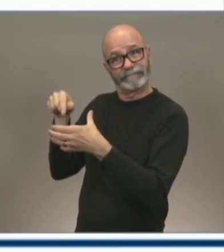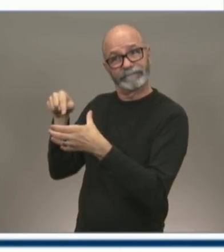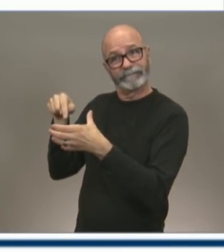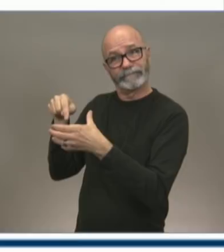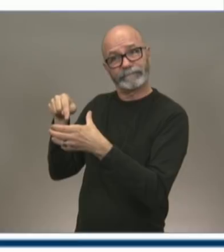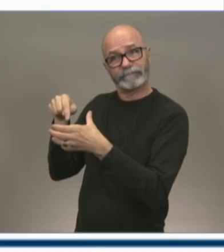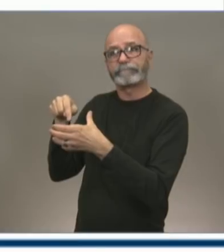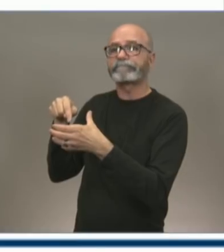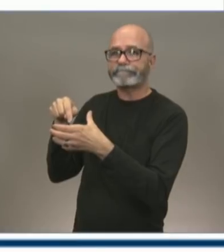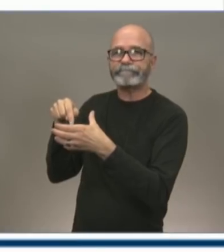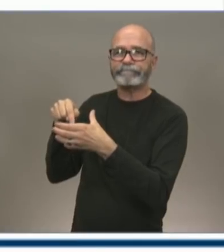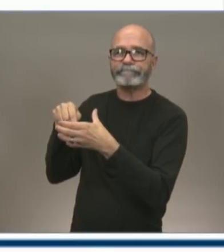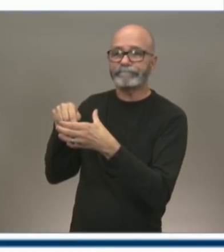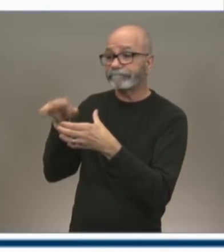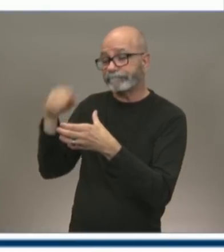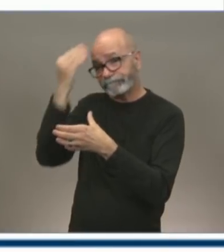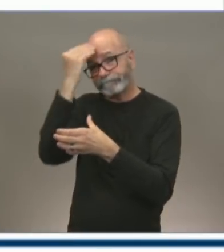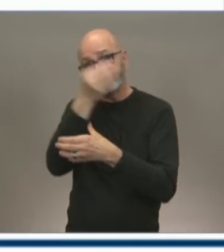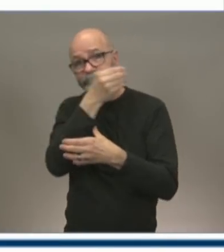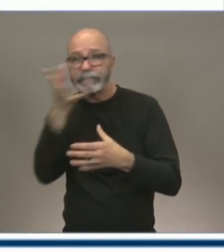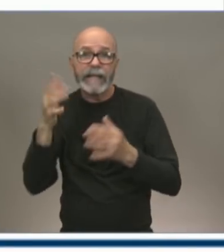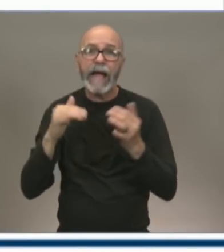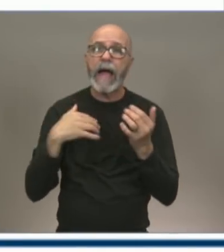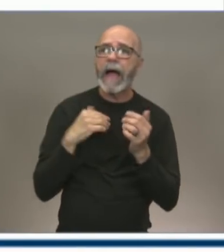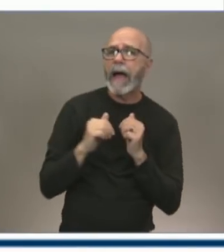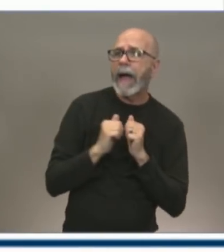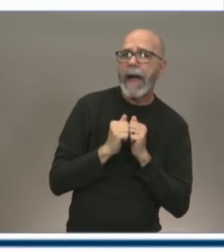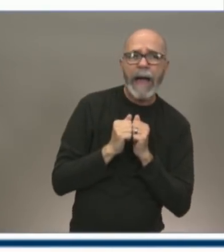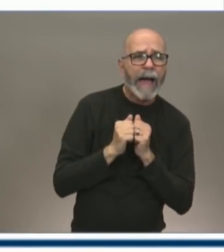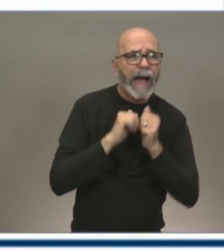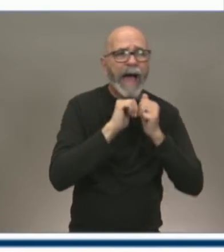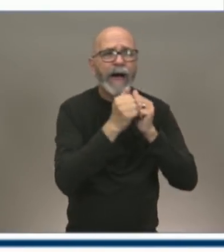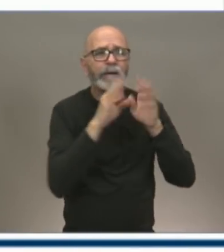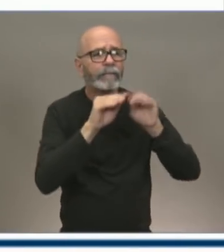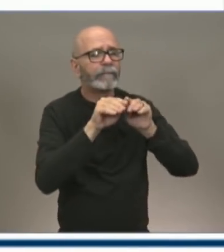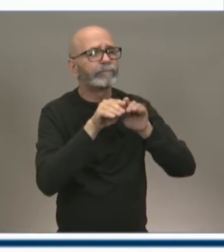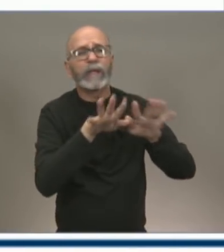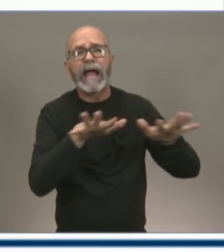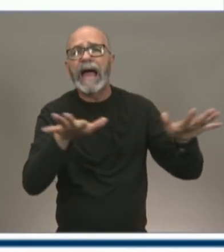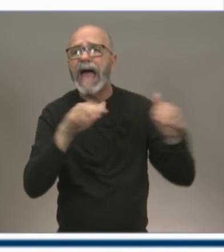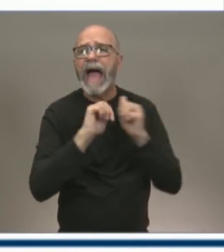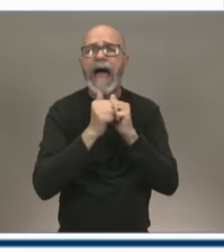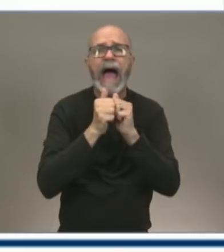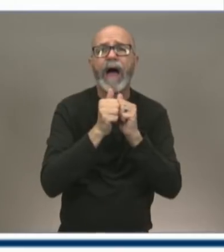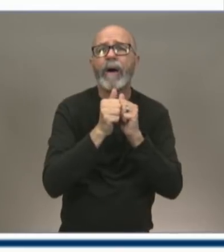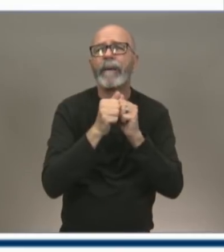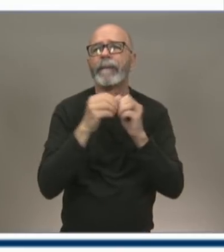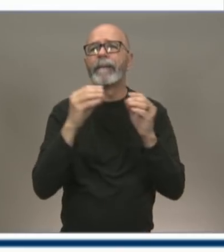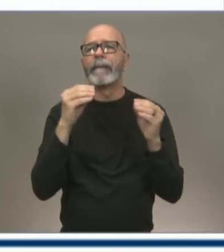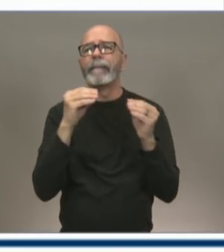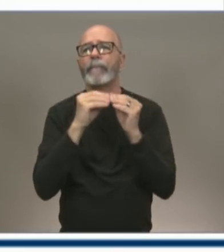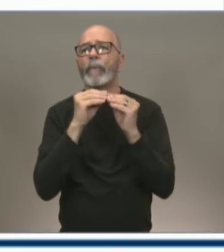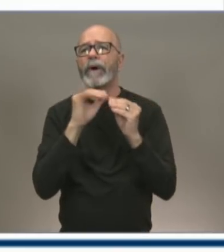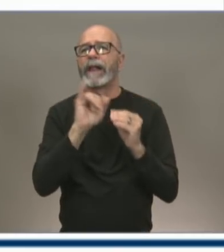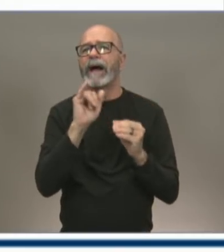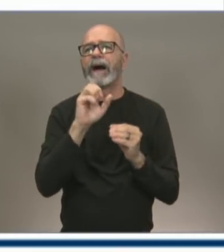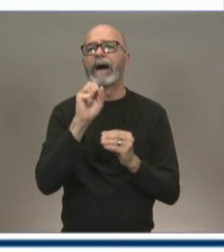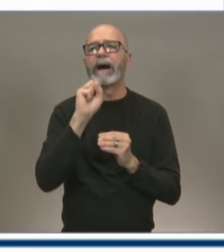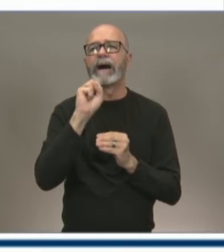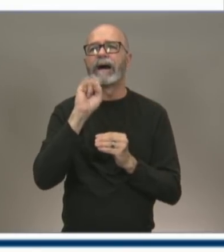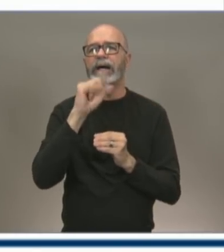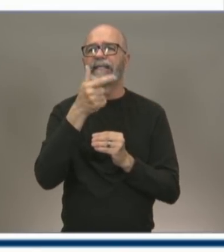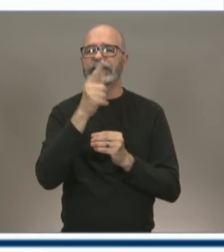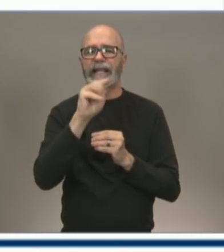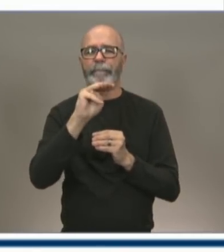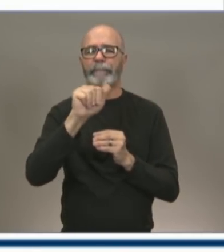how stigma could cause COVID-19 infections to rise. Their key message is Nova Scotians need to support